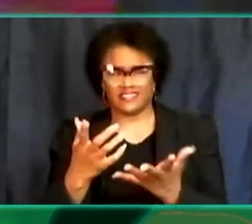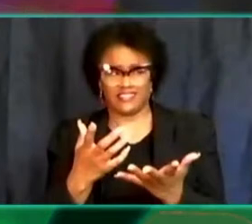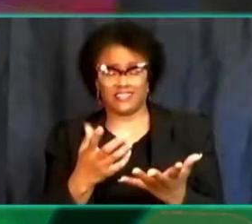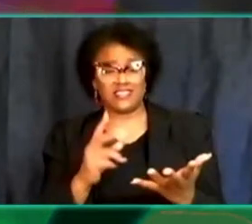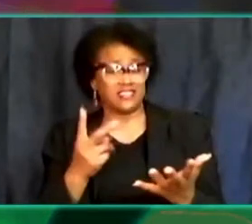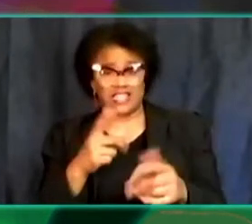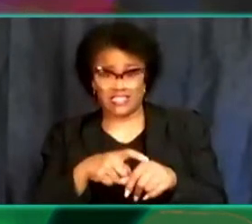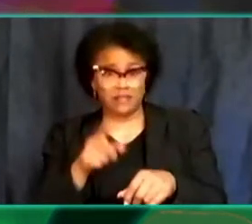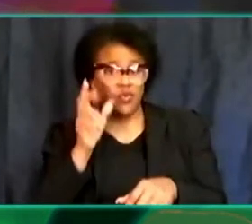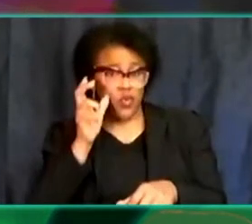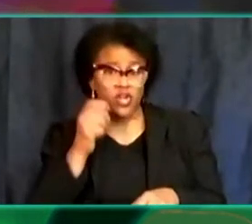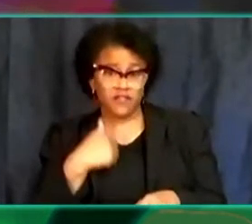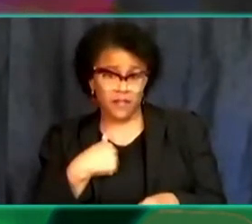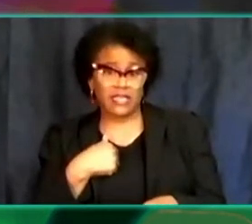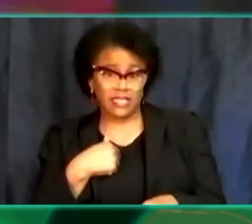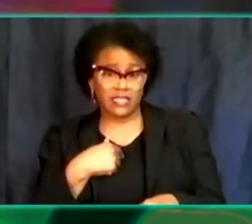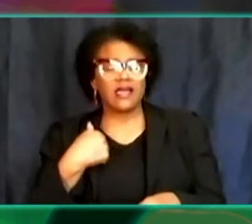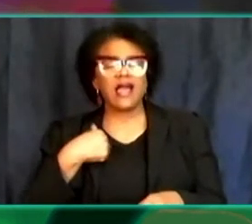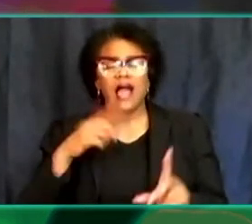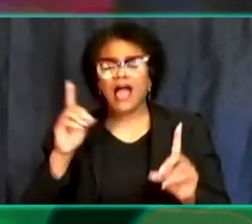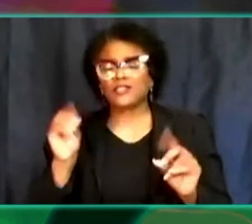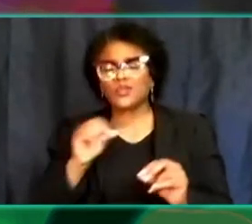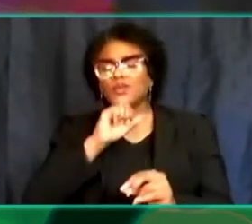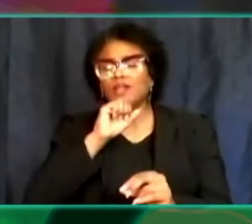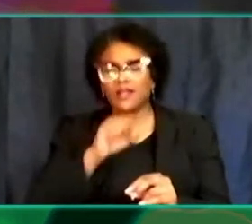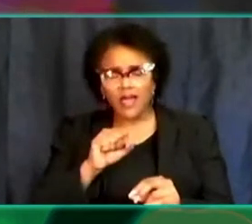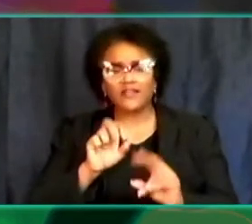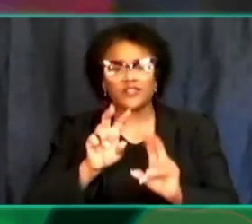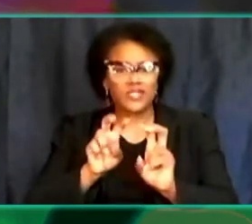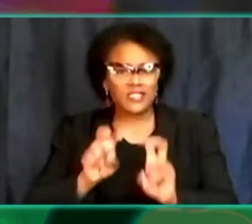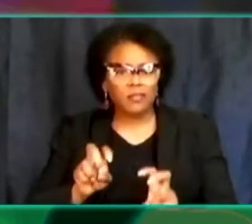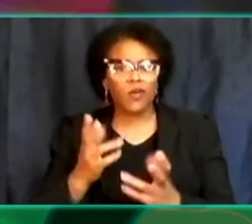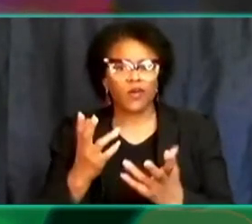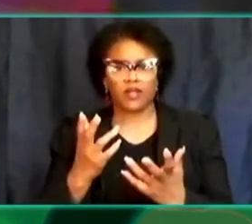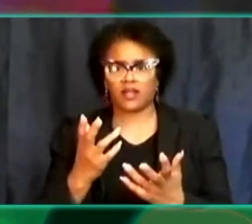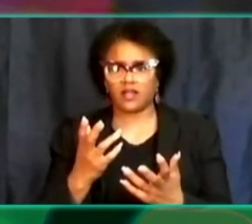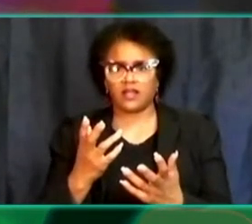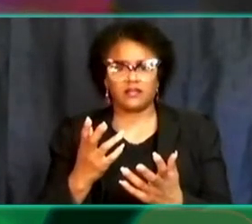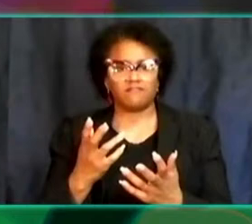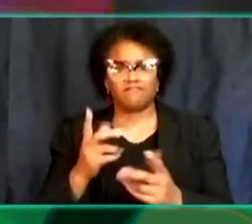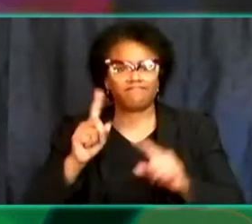it, but I do love to explore us as we are fools,